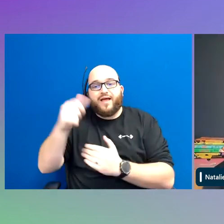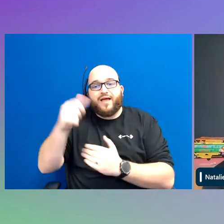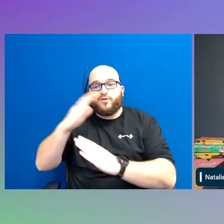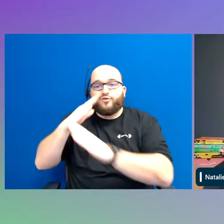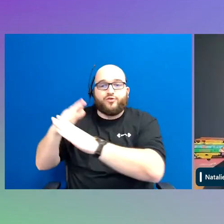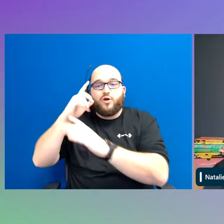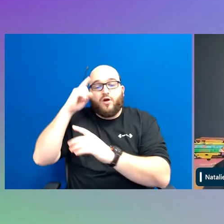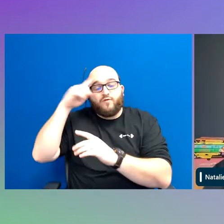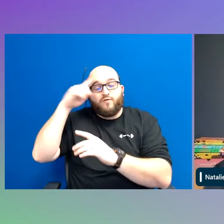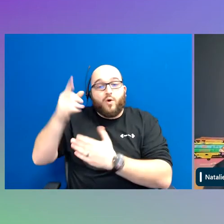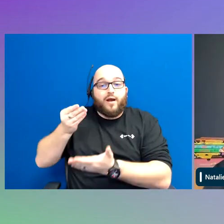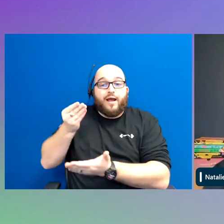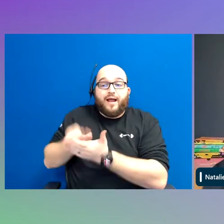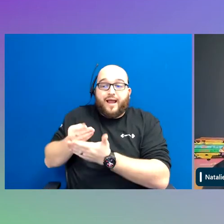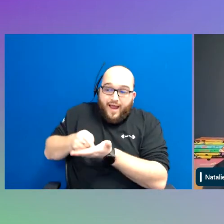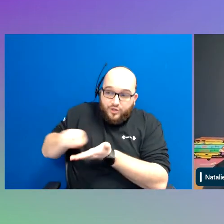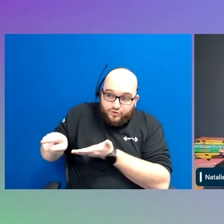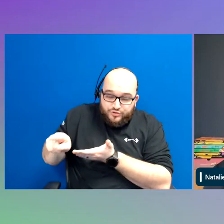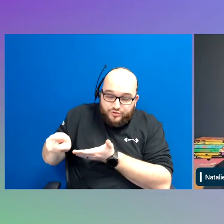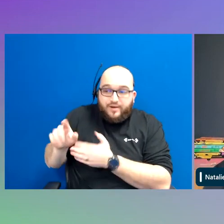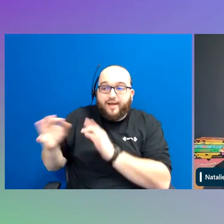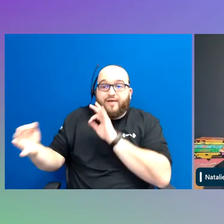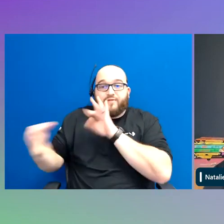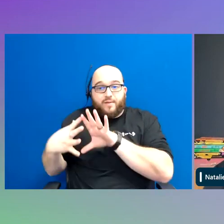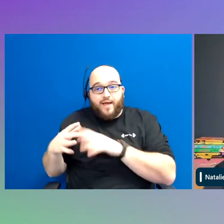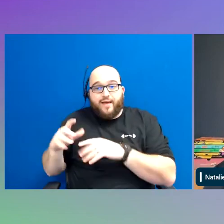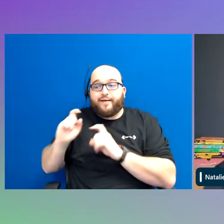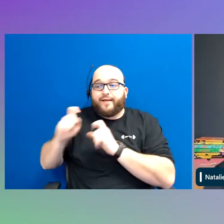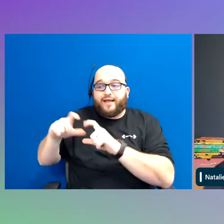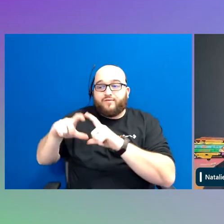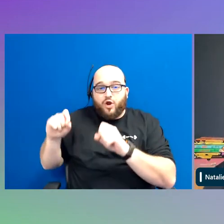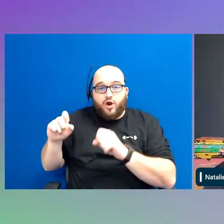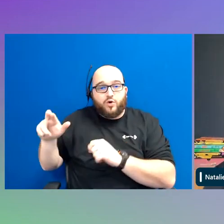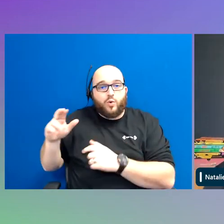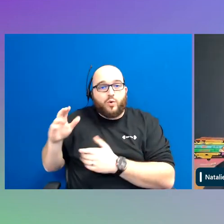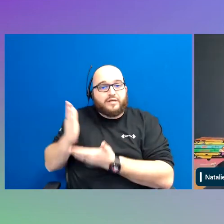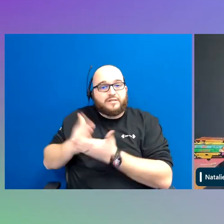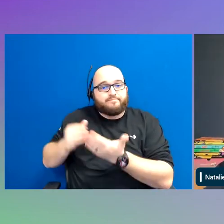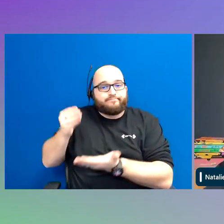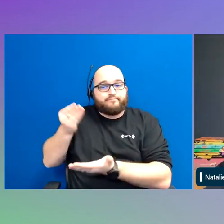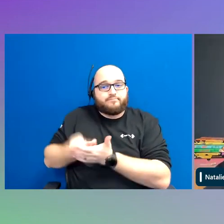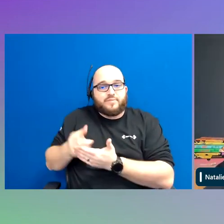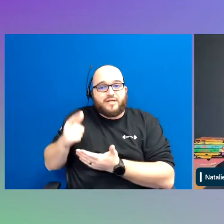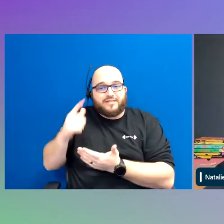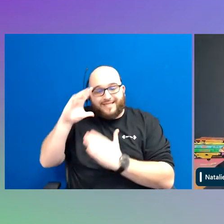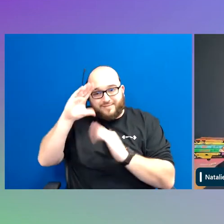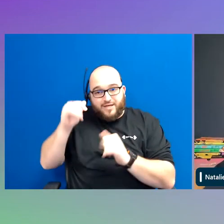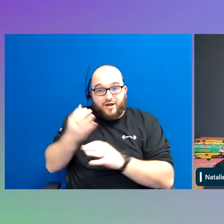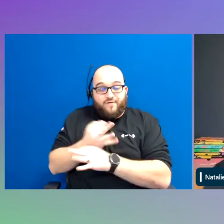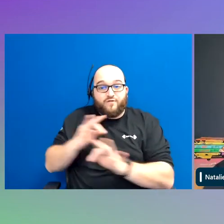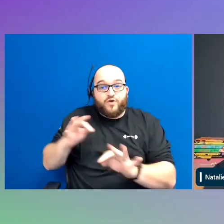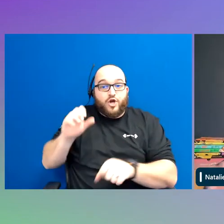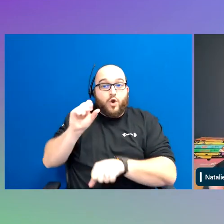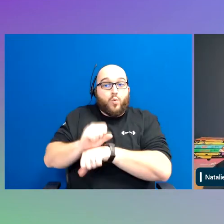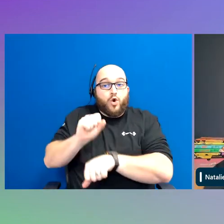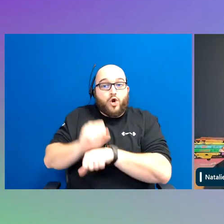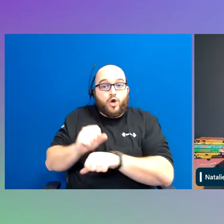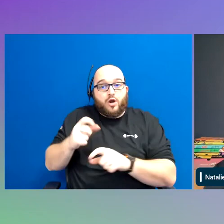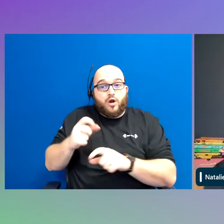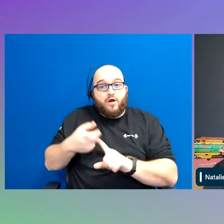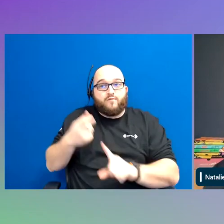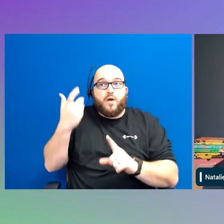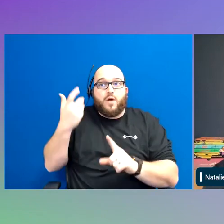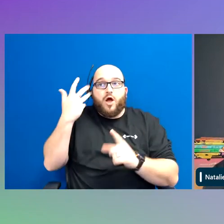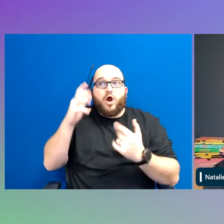cash feedback, that offering something like gift cards or low amounts is like expecting free work from an already potentially